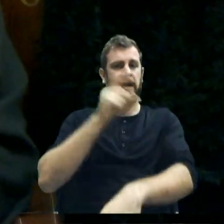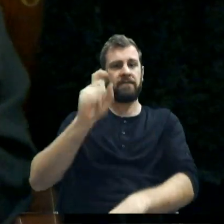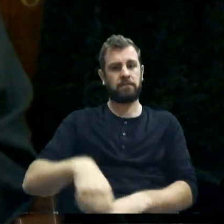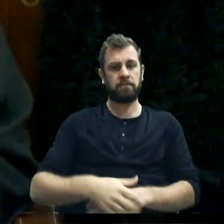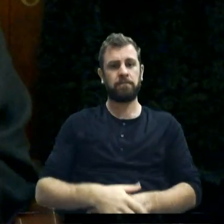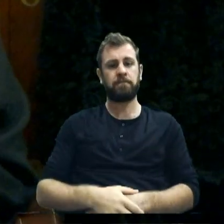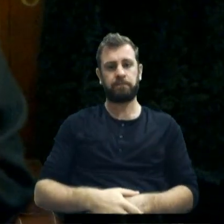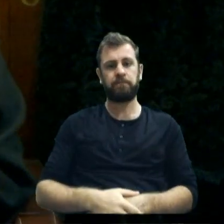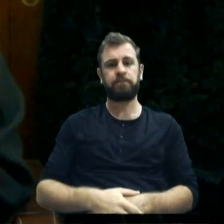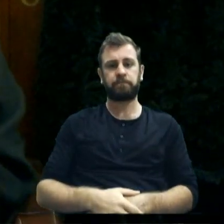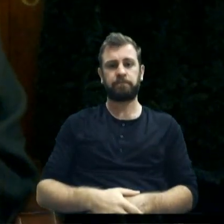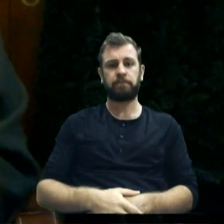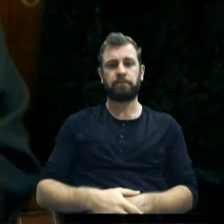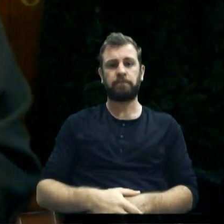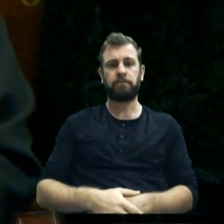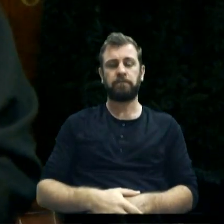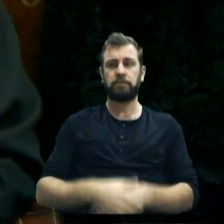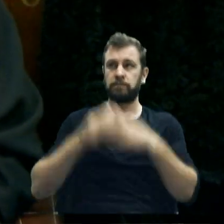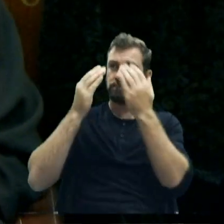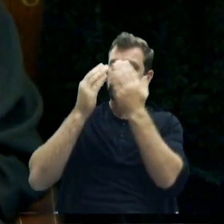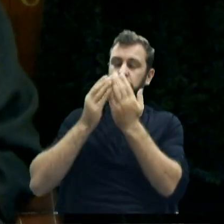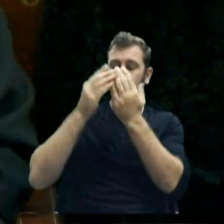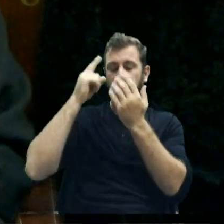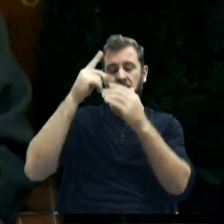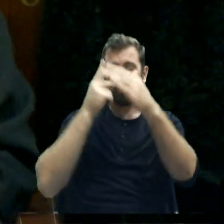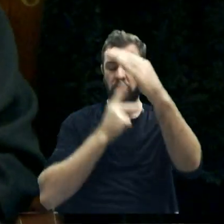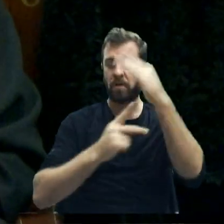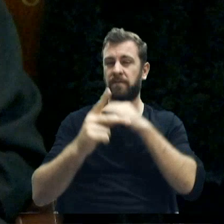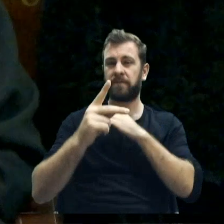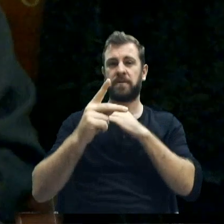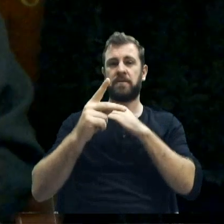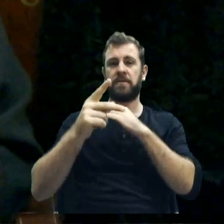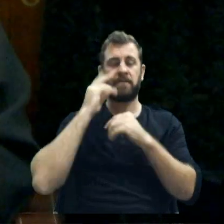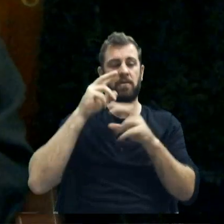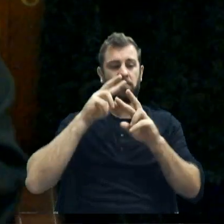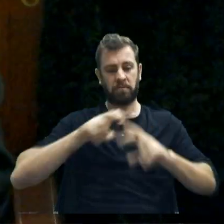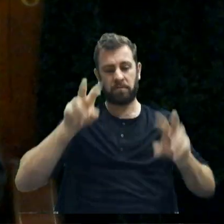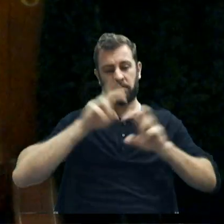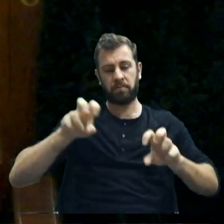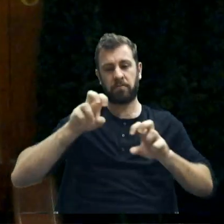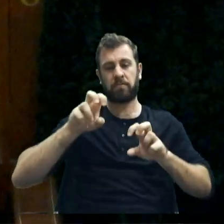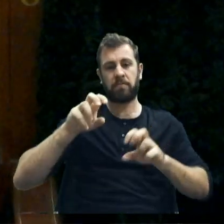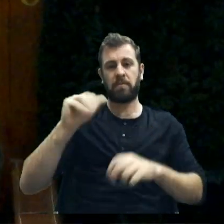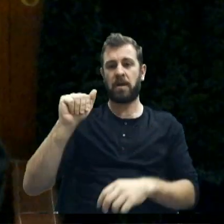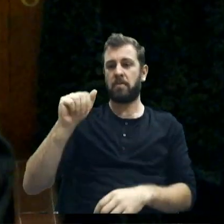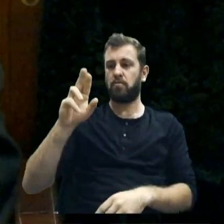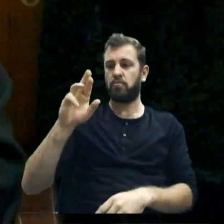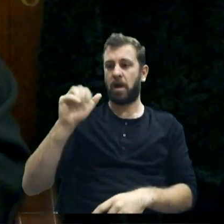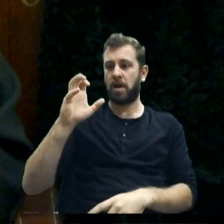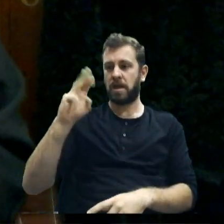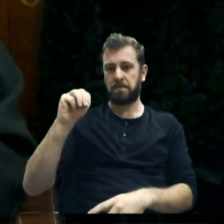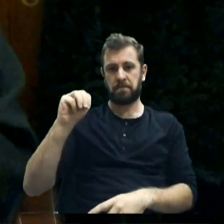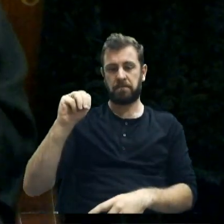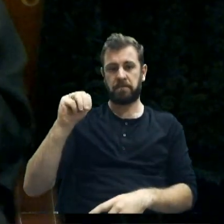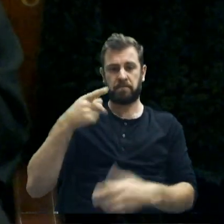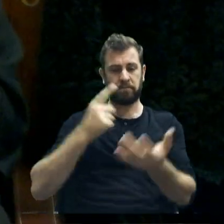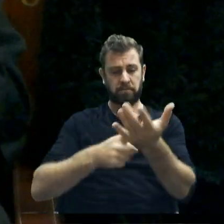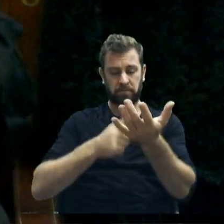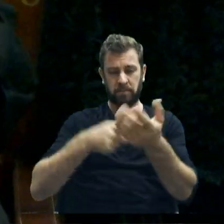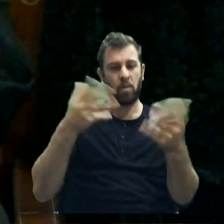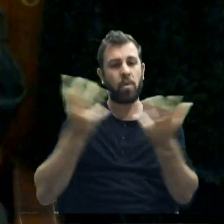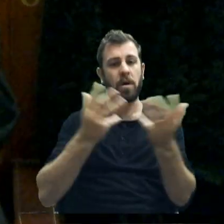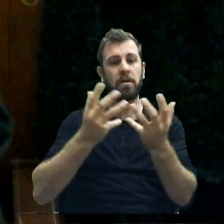Because the du'as of the prophets, if you look at the du'a of Nabi Ibrahim in Surah Ibrahim, look at what he's talking about. He says, Allah, Rabbi